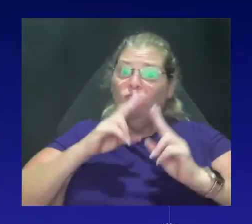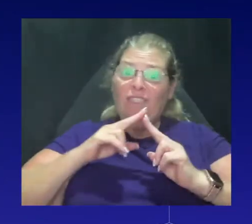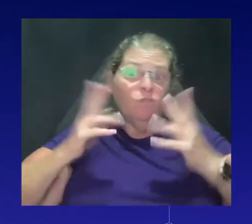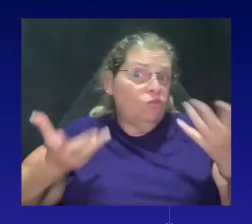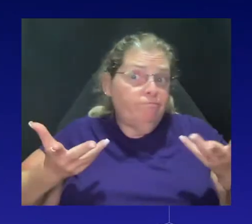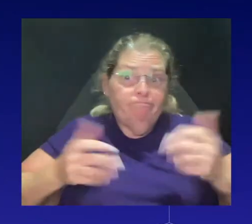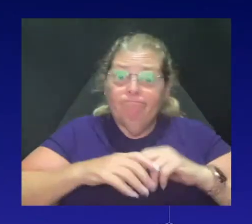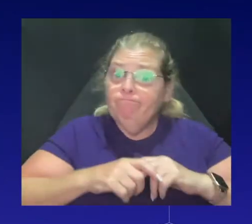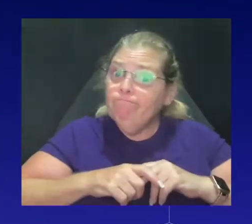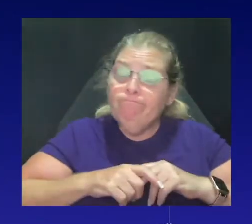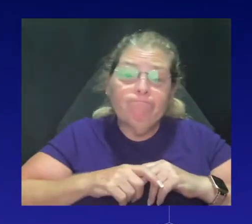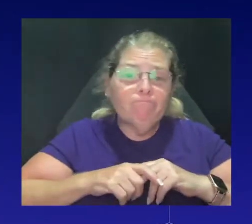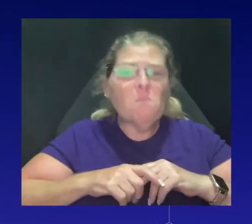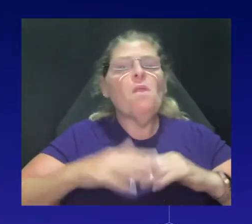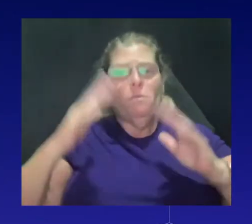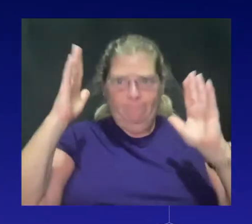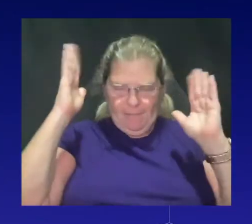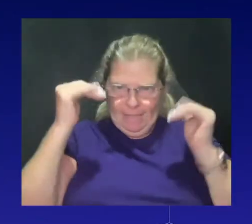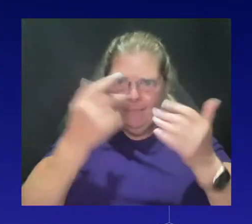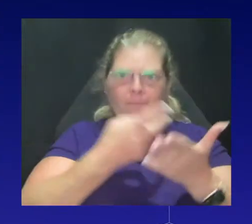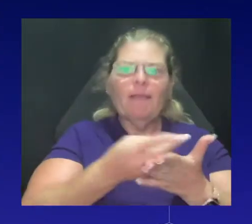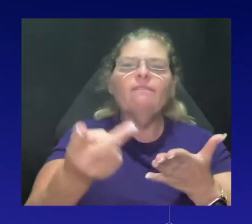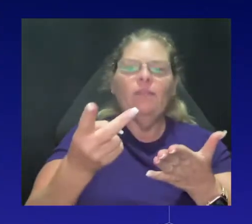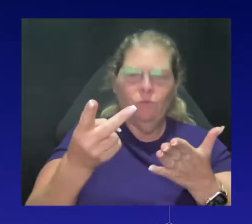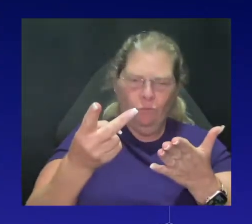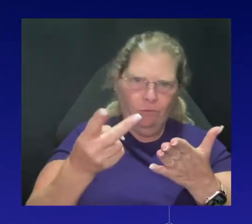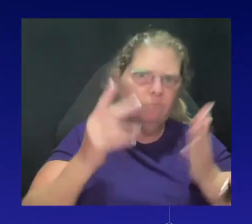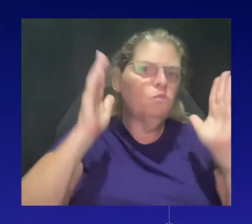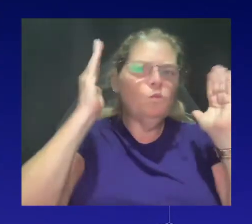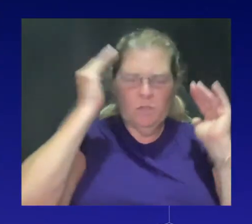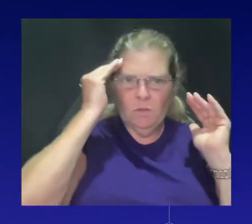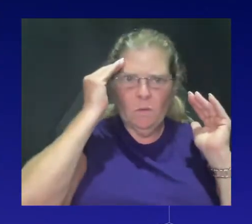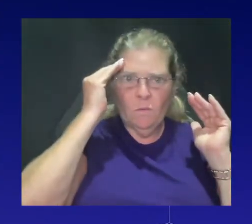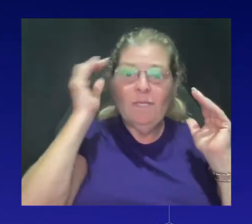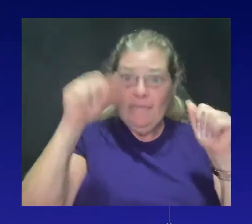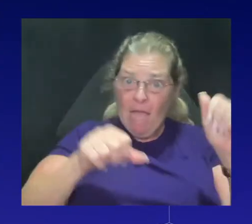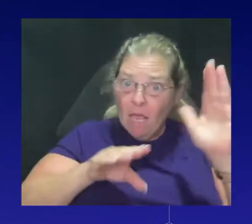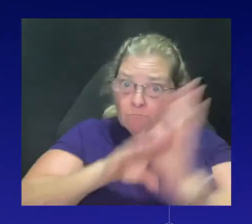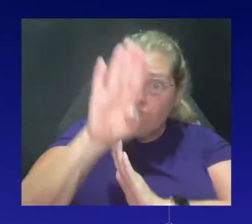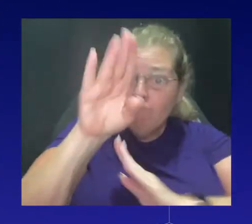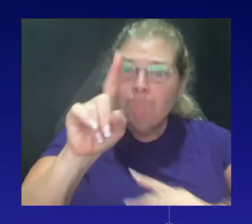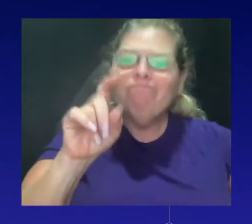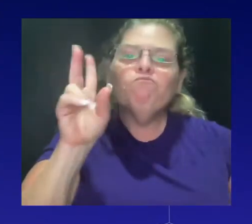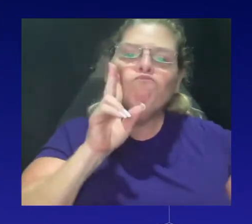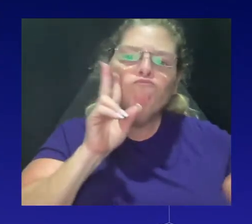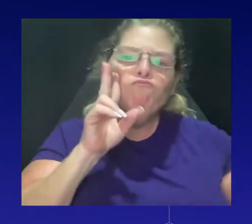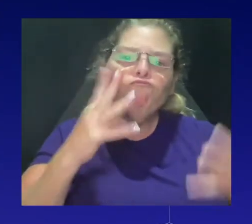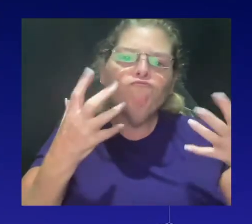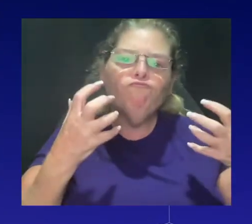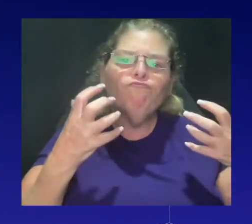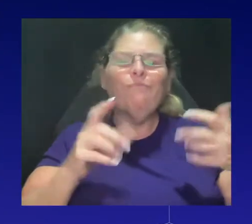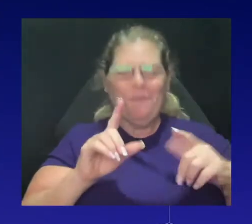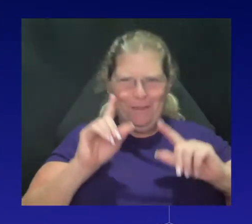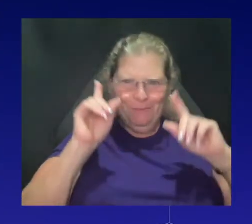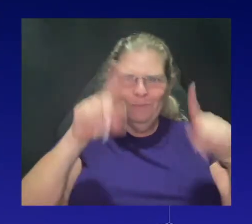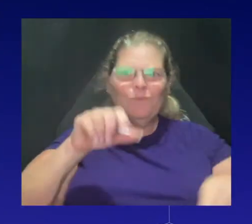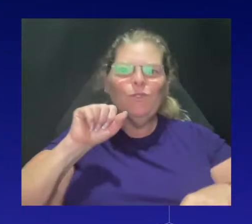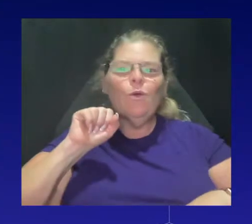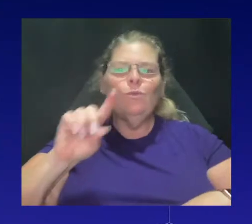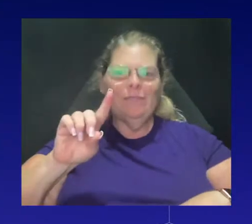a few failures. But we want to see if you can fly. So we were in San Diego for a special